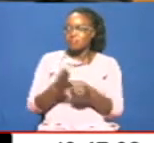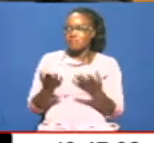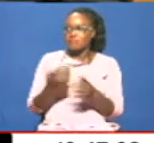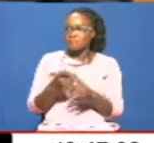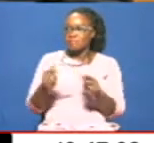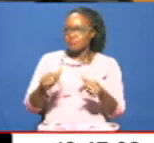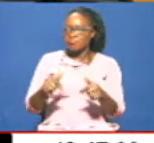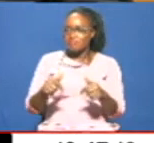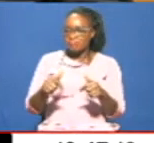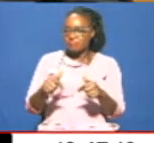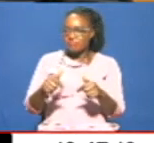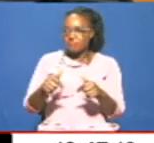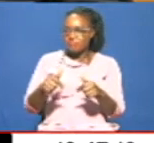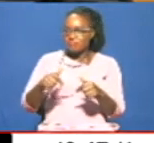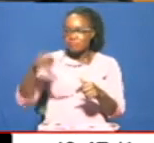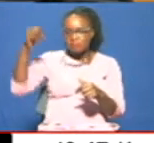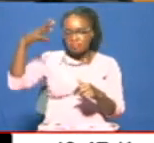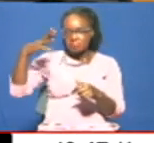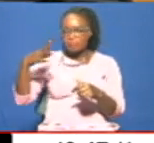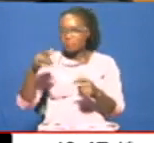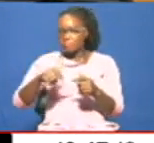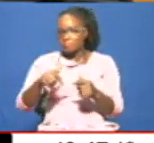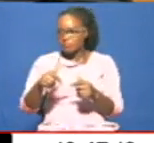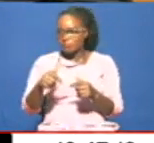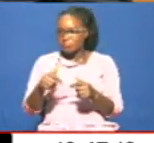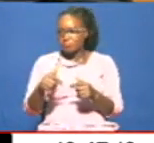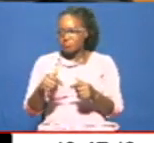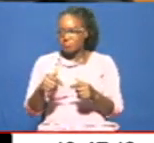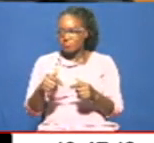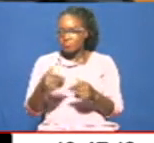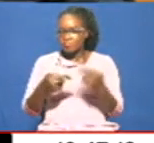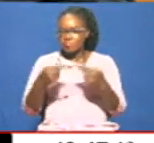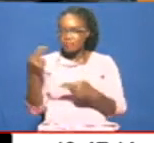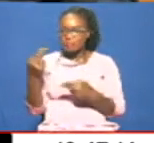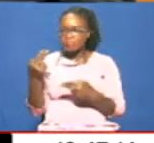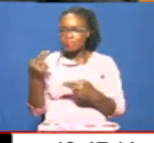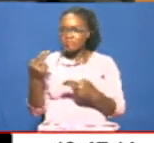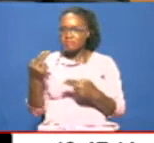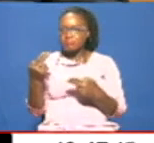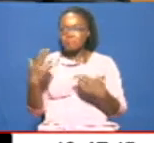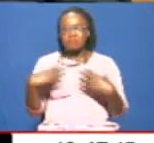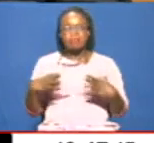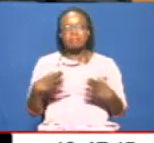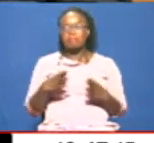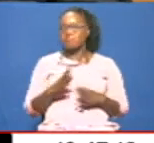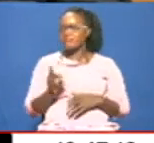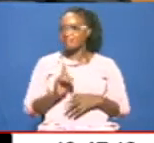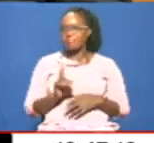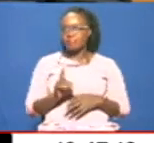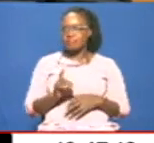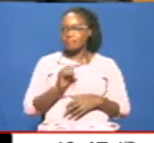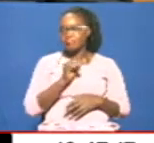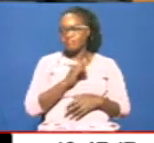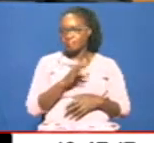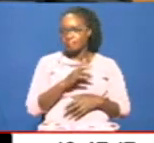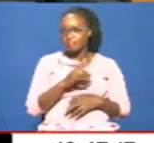the cost of a unit of electricity is very high, mm-hmm. people may want to be very averse. But where